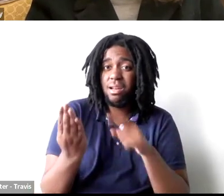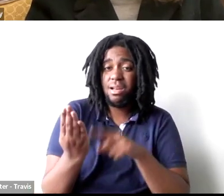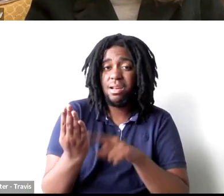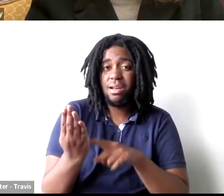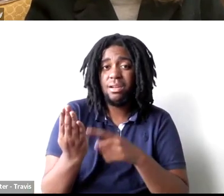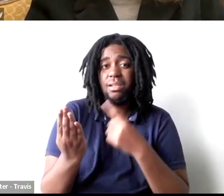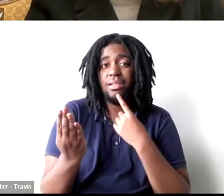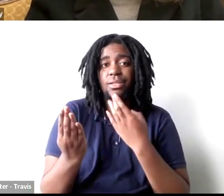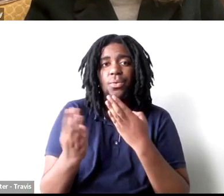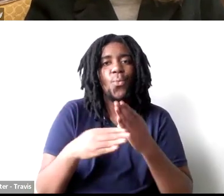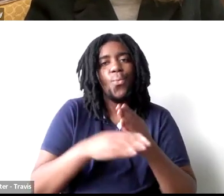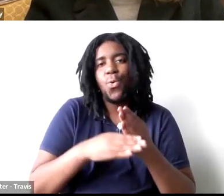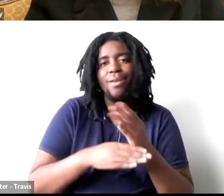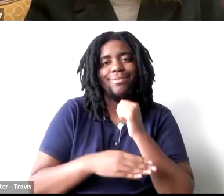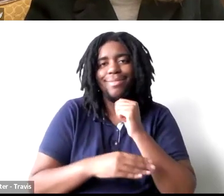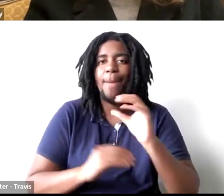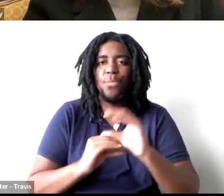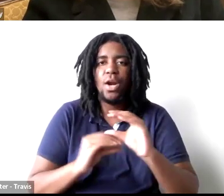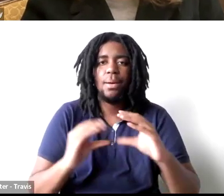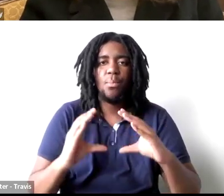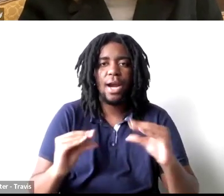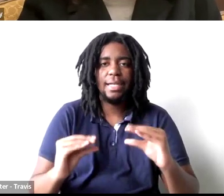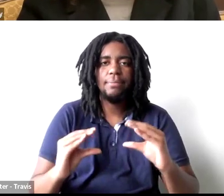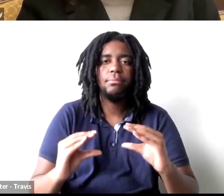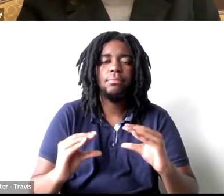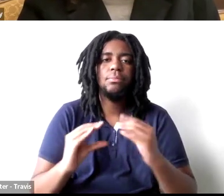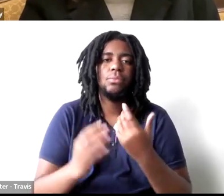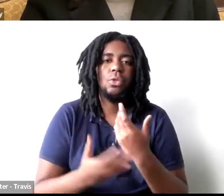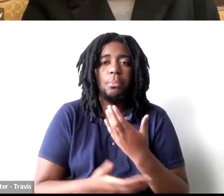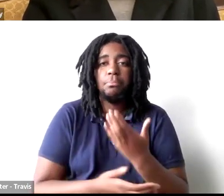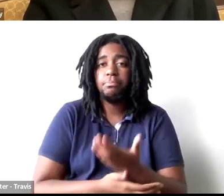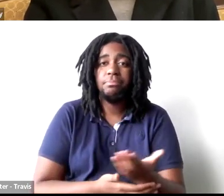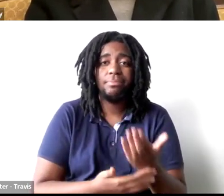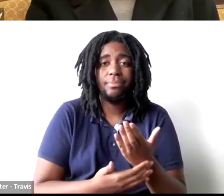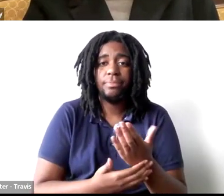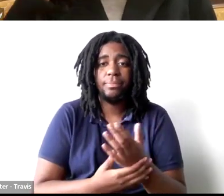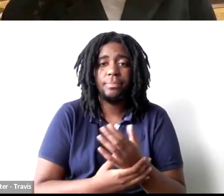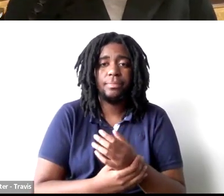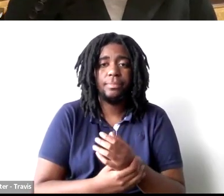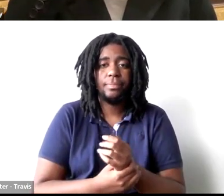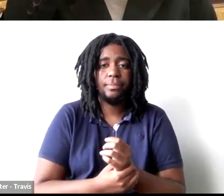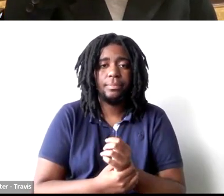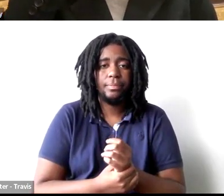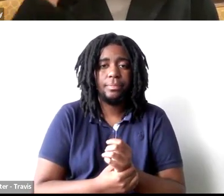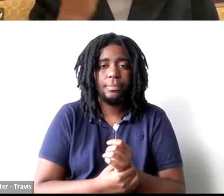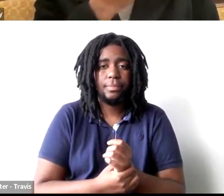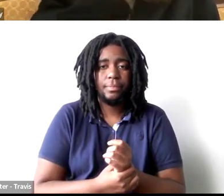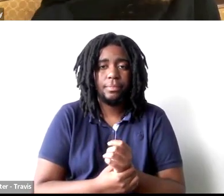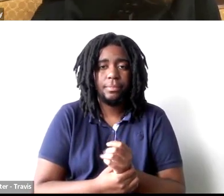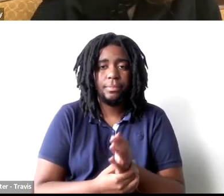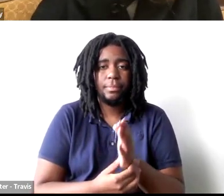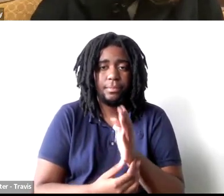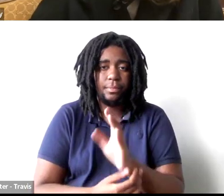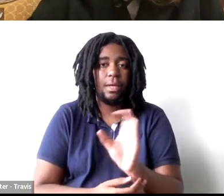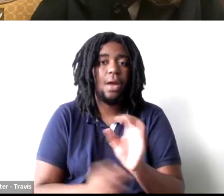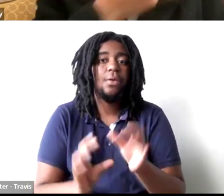a wooden house. Is that right, Dean, or does anybody have anything No, else? I think there's probably,